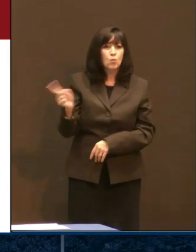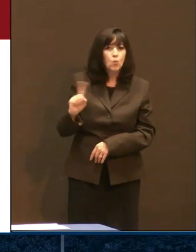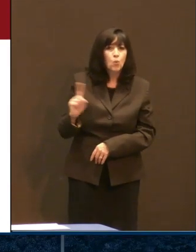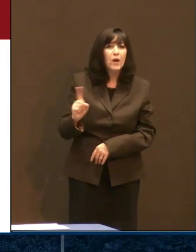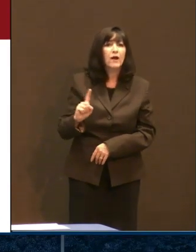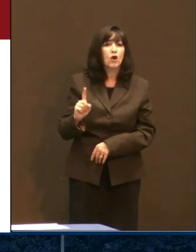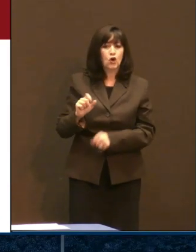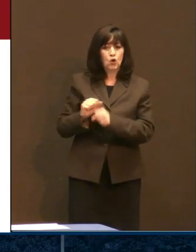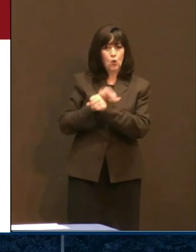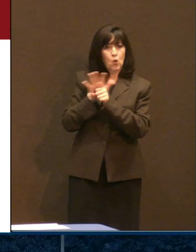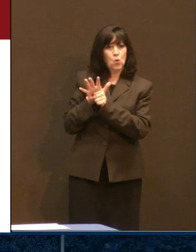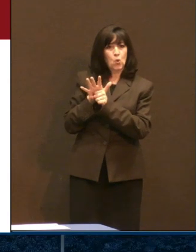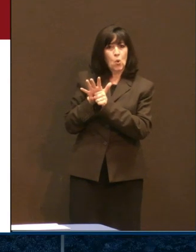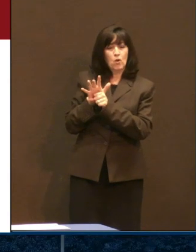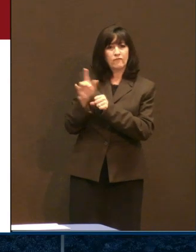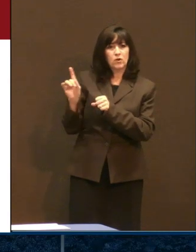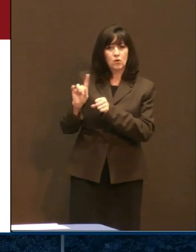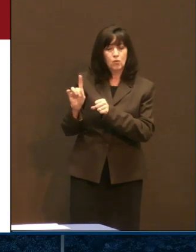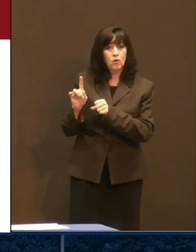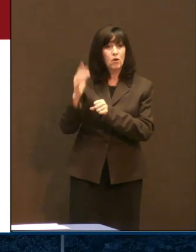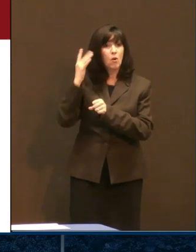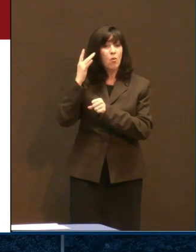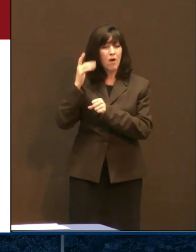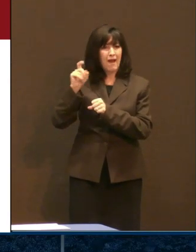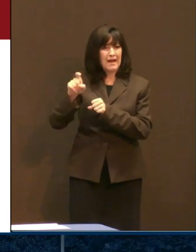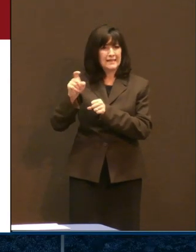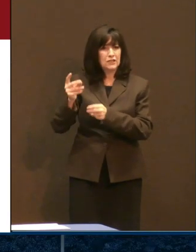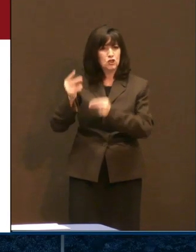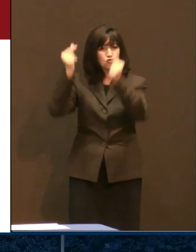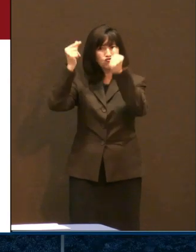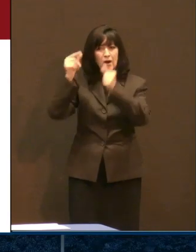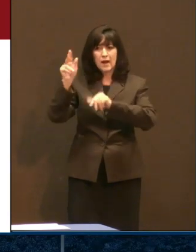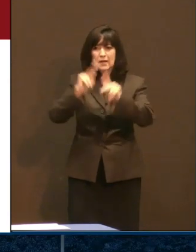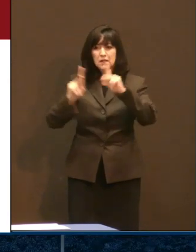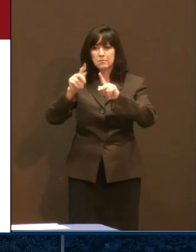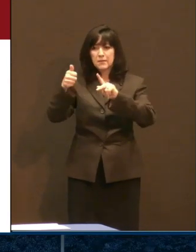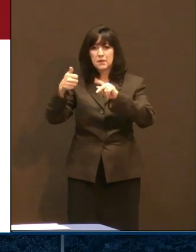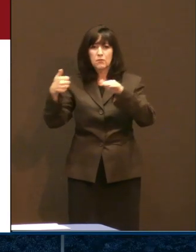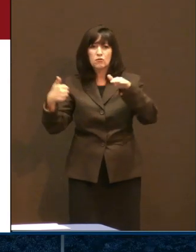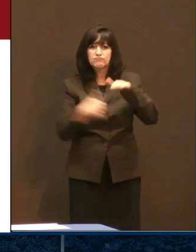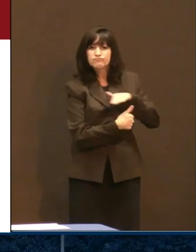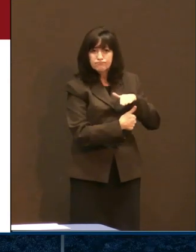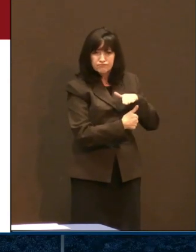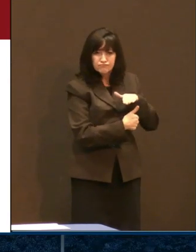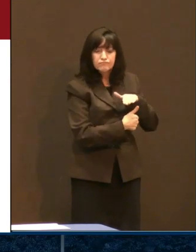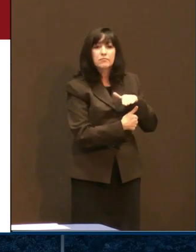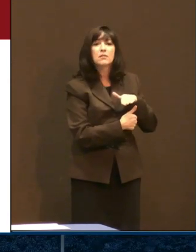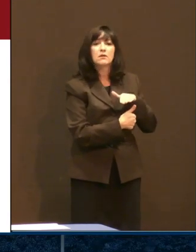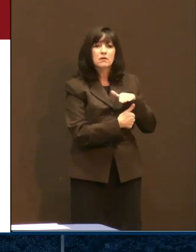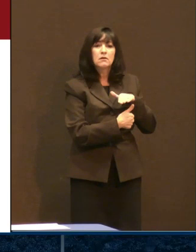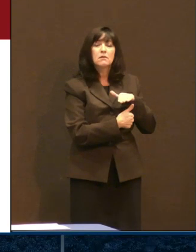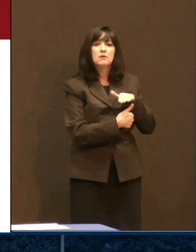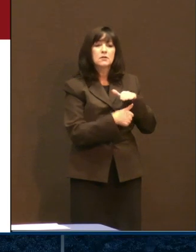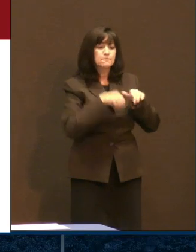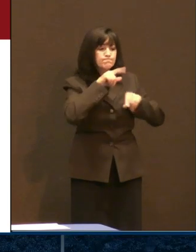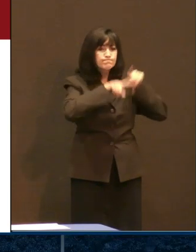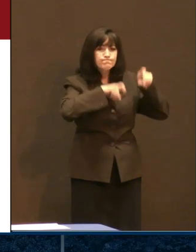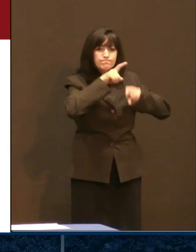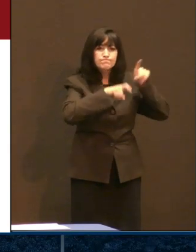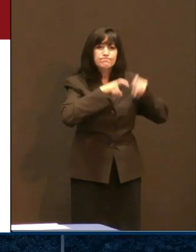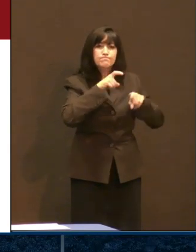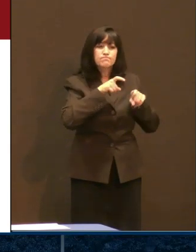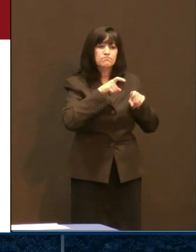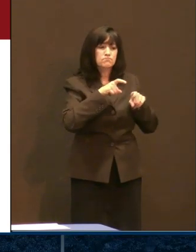into isolation, to identify who their contacts are, and to place those individuals in